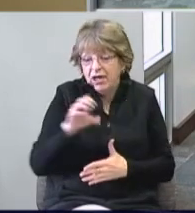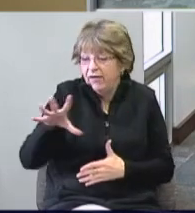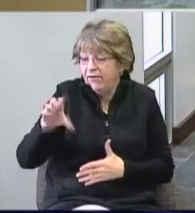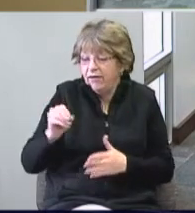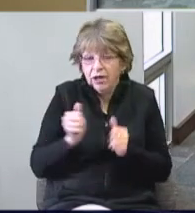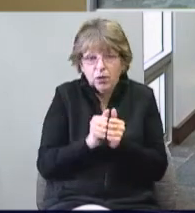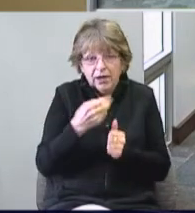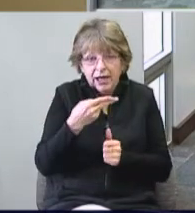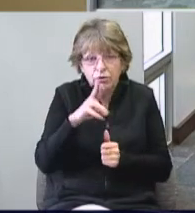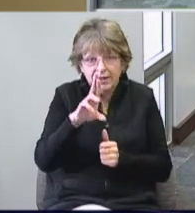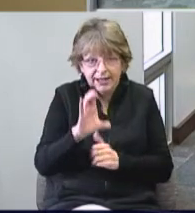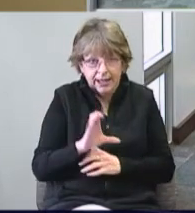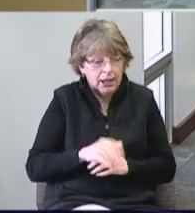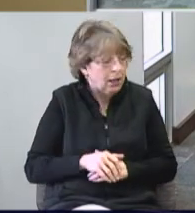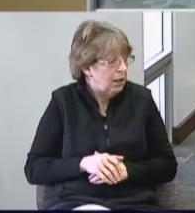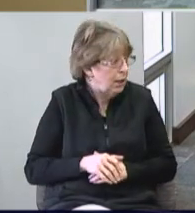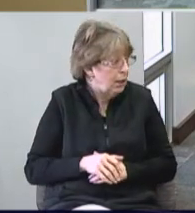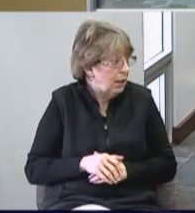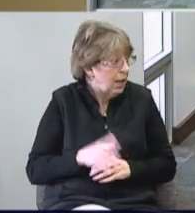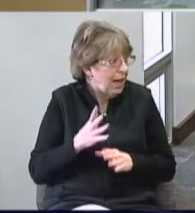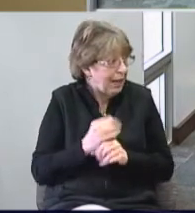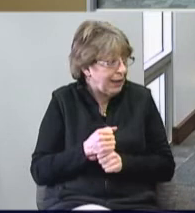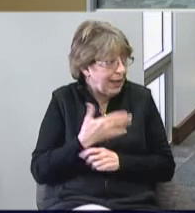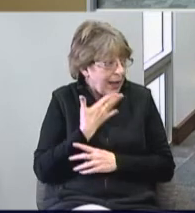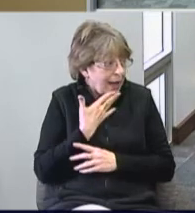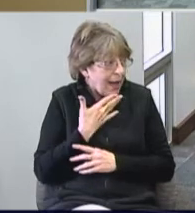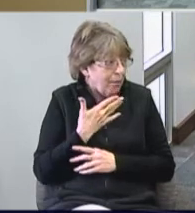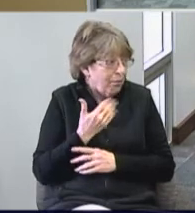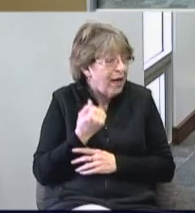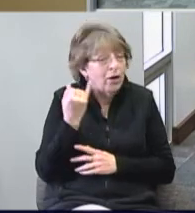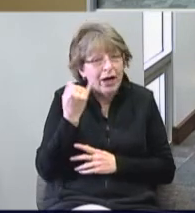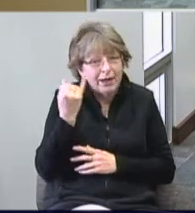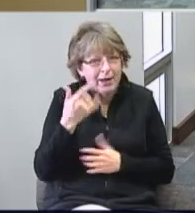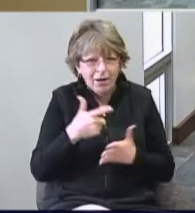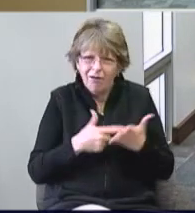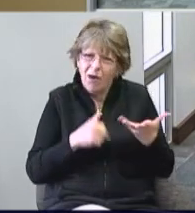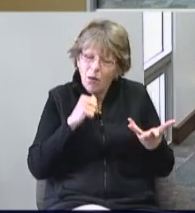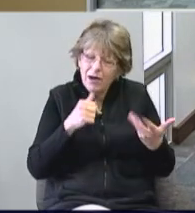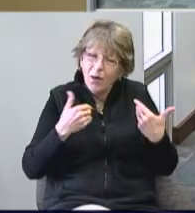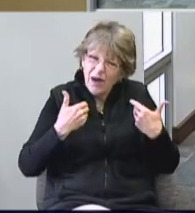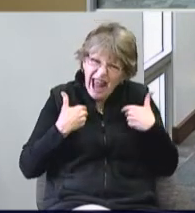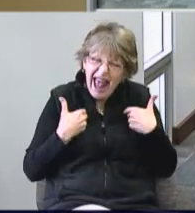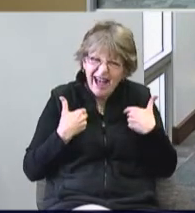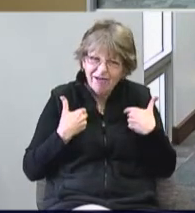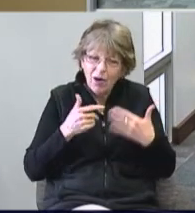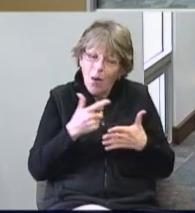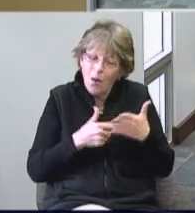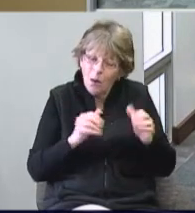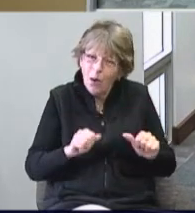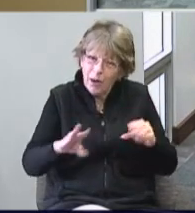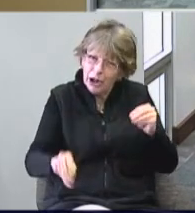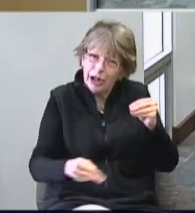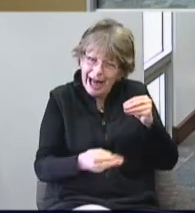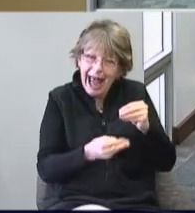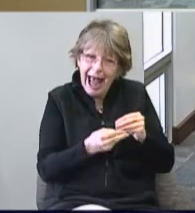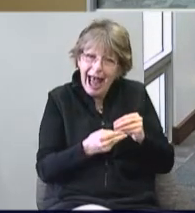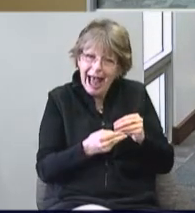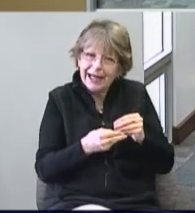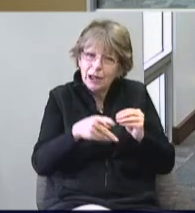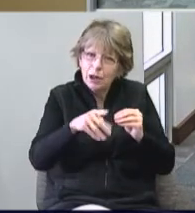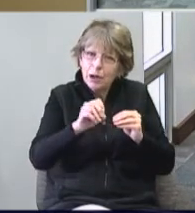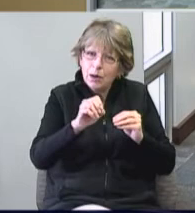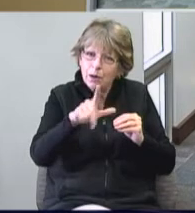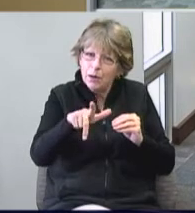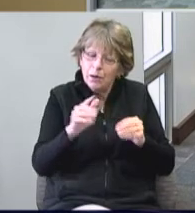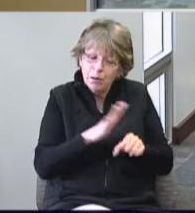And we'll get a better idea of what amenities we're lacking, and so what we could add to the pool in